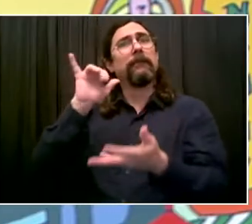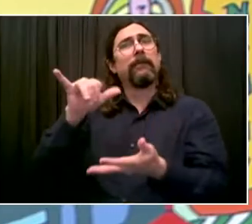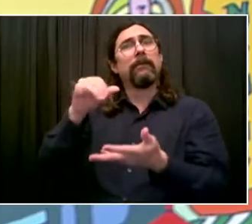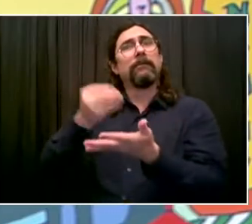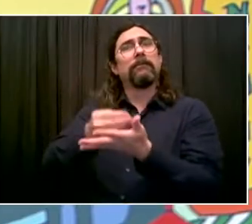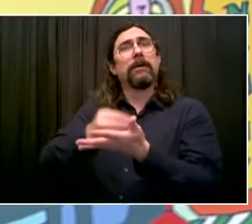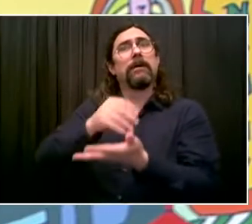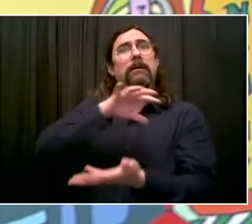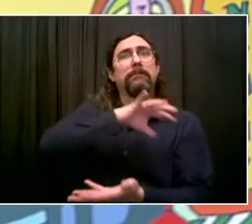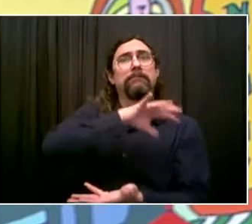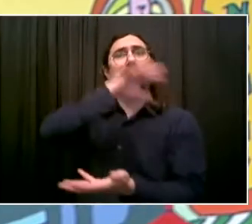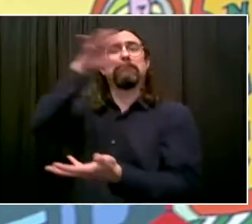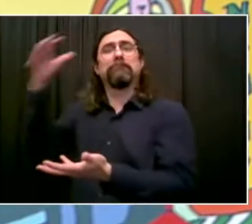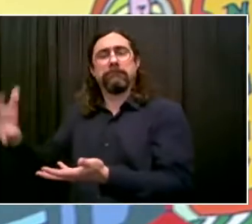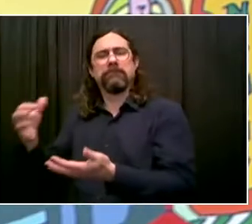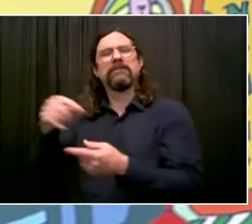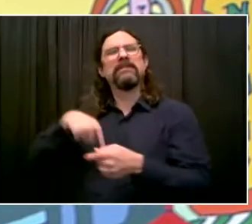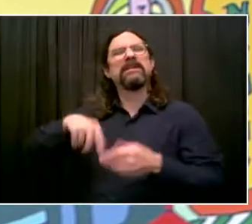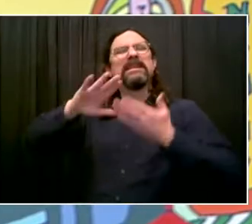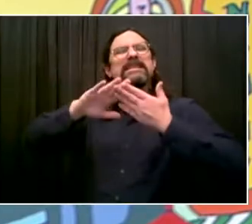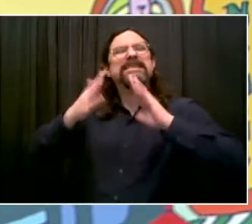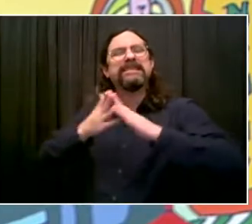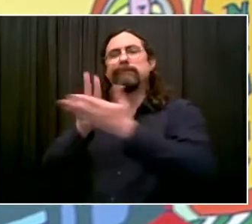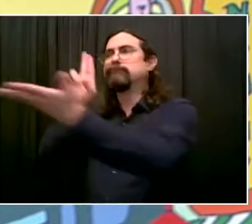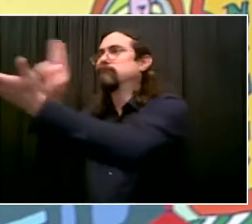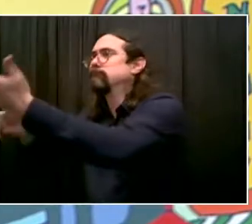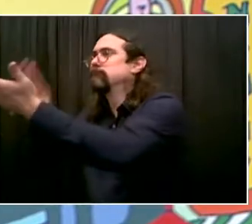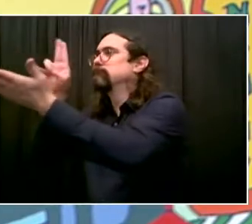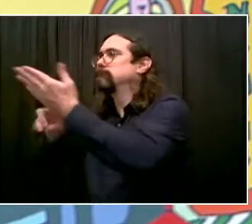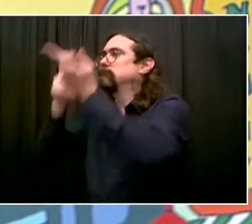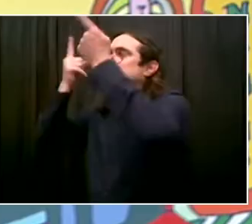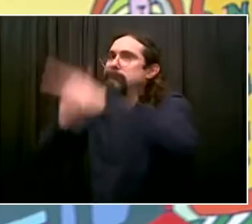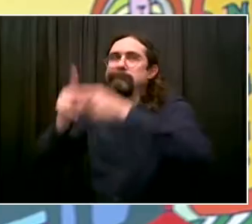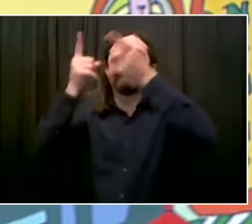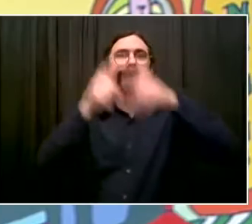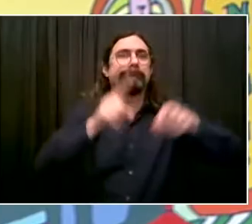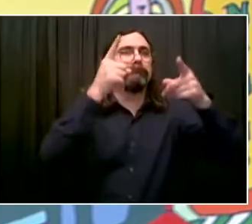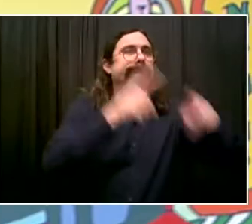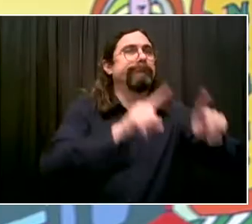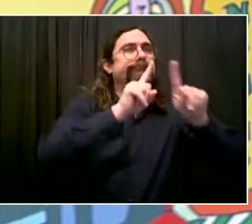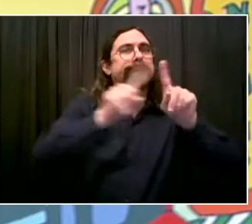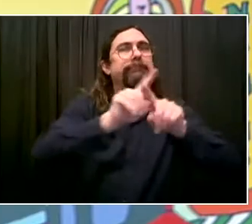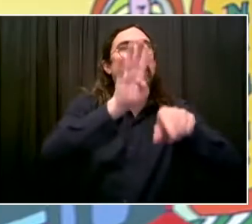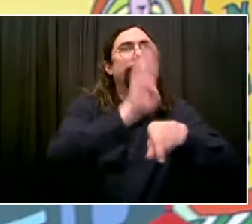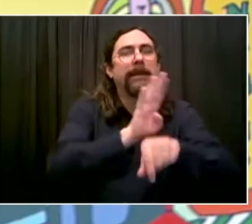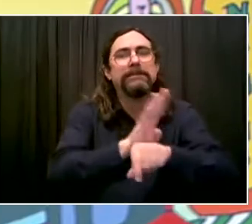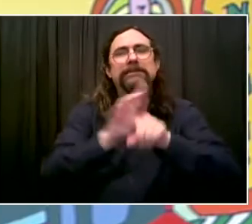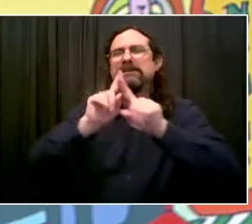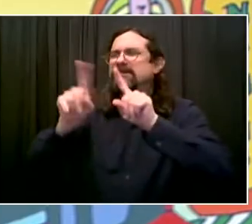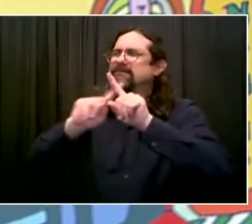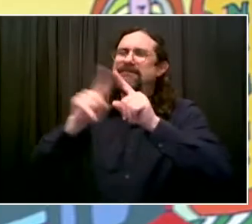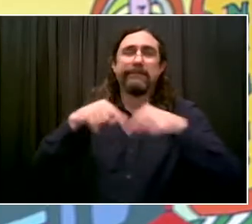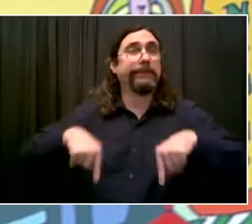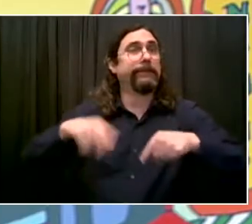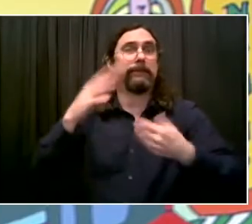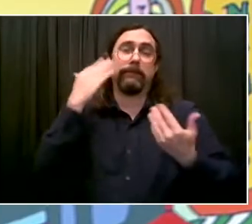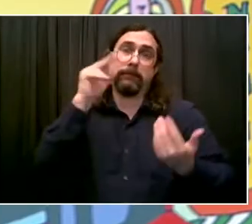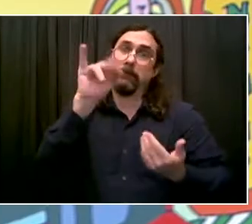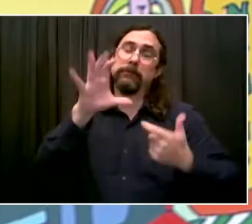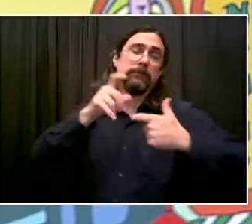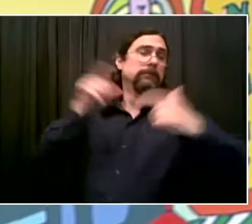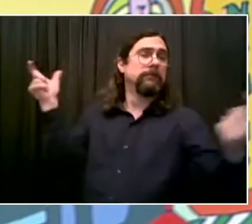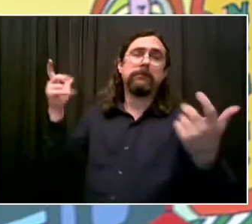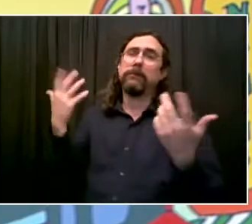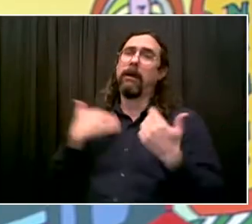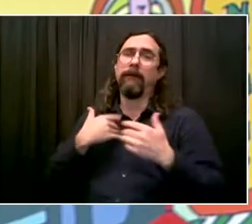hugely important office that affects your quality of life, the services your government provides you, that makes key decisions on how money is spent